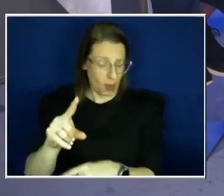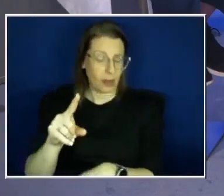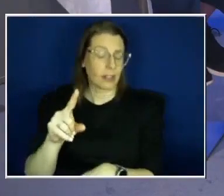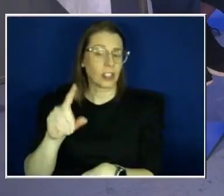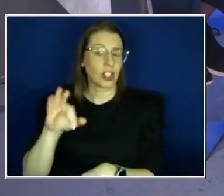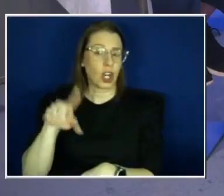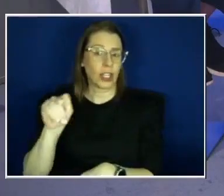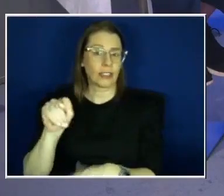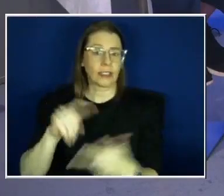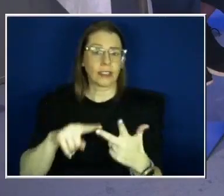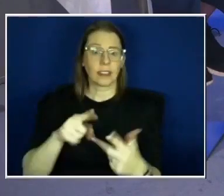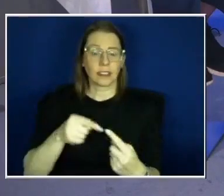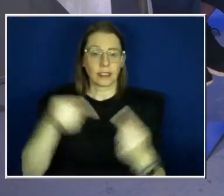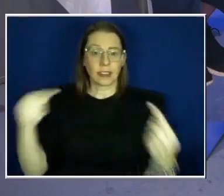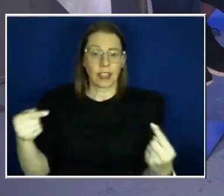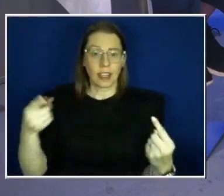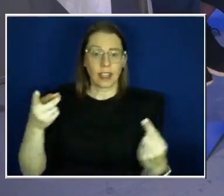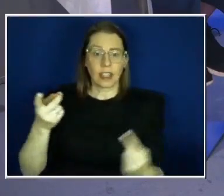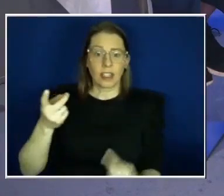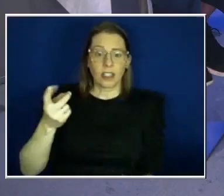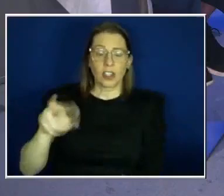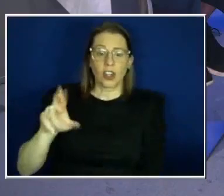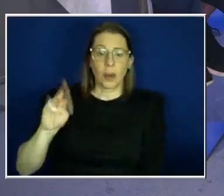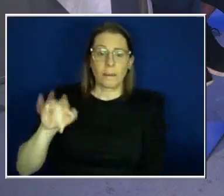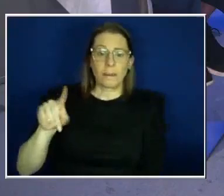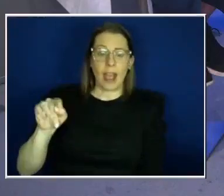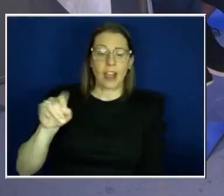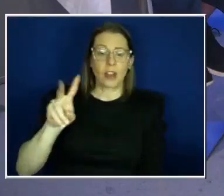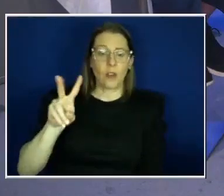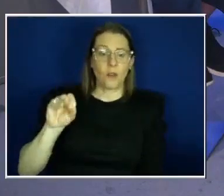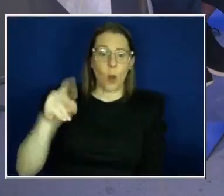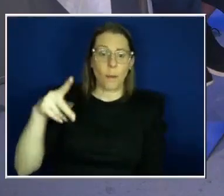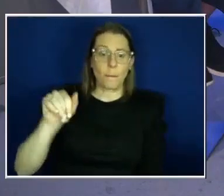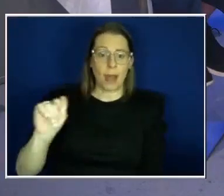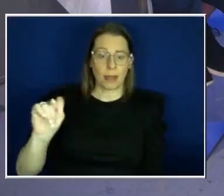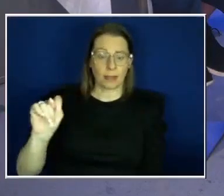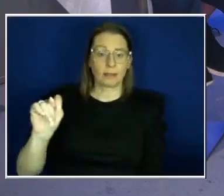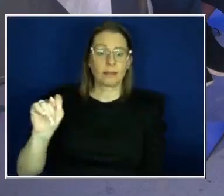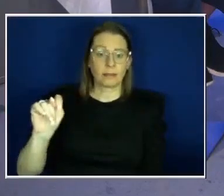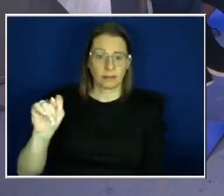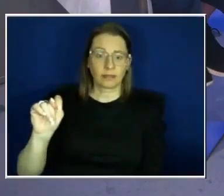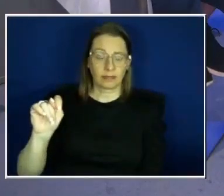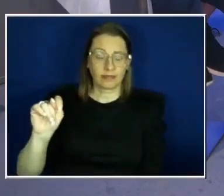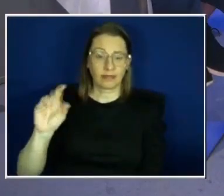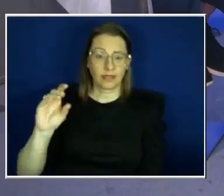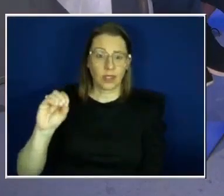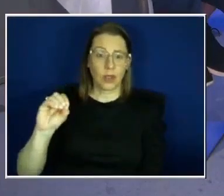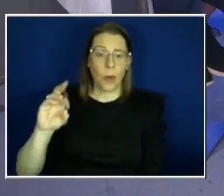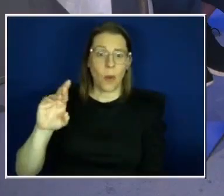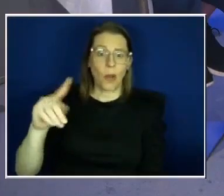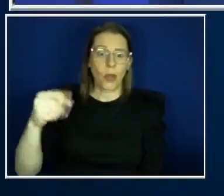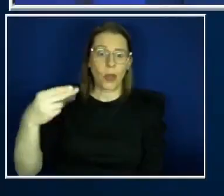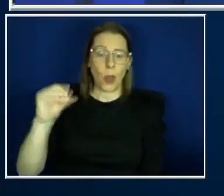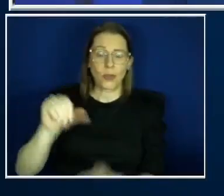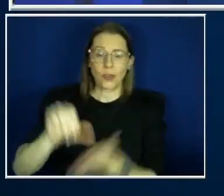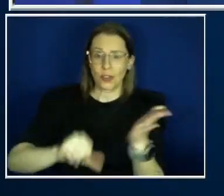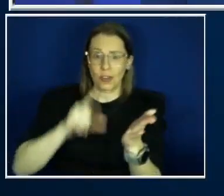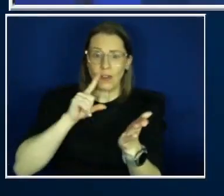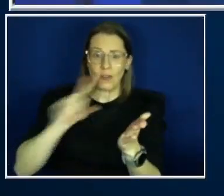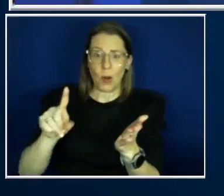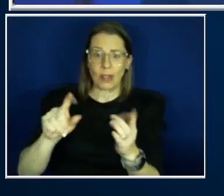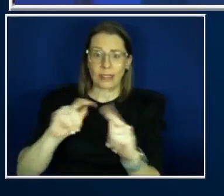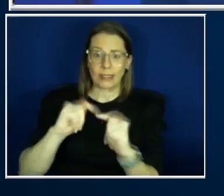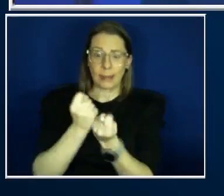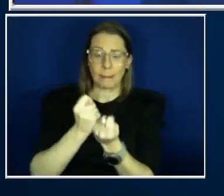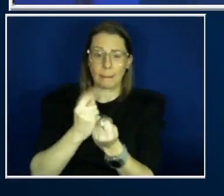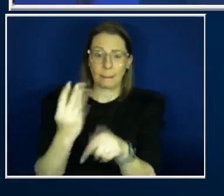this is Dr. Matt Vopat, a team orthopedic surgeon for the Current. Good to have you with us. So joining us remotely this morning, we are